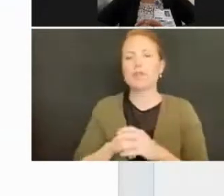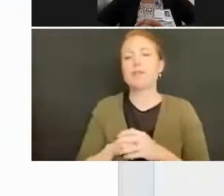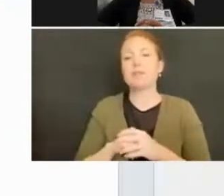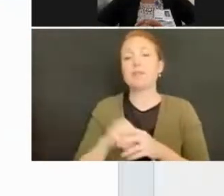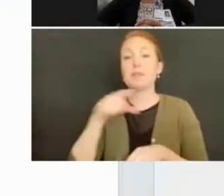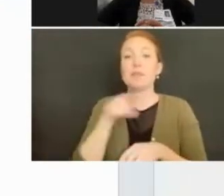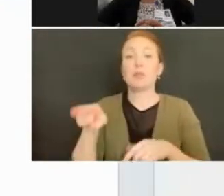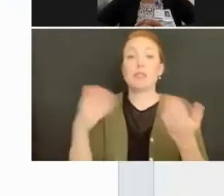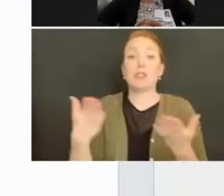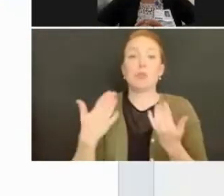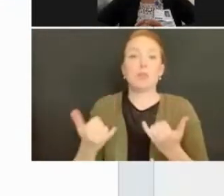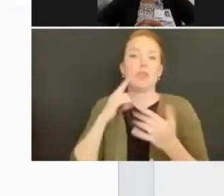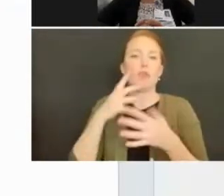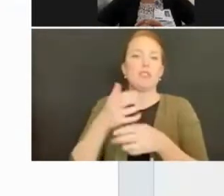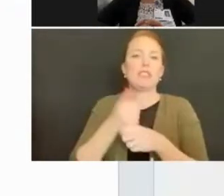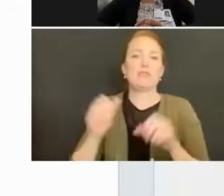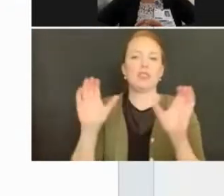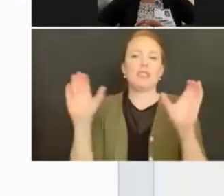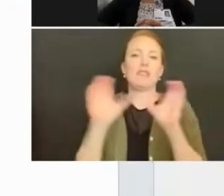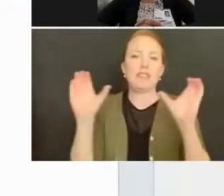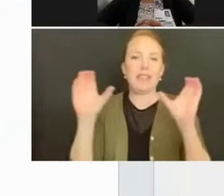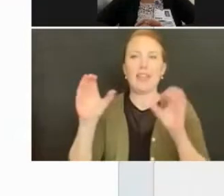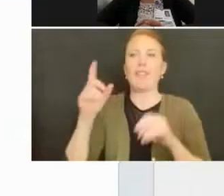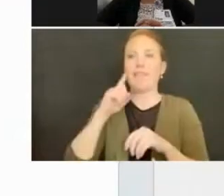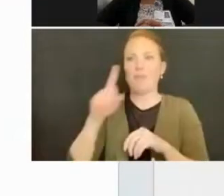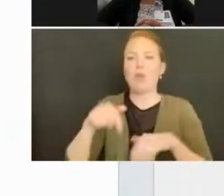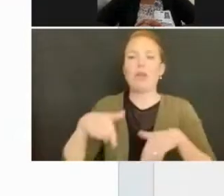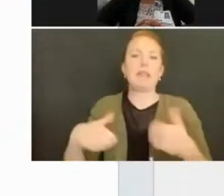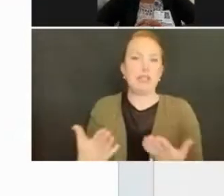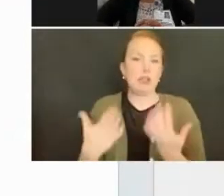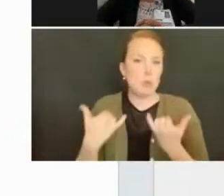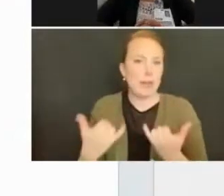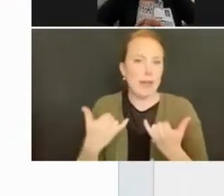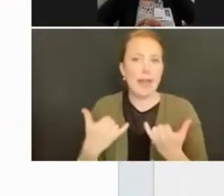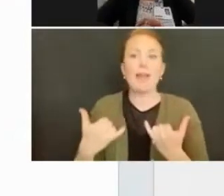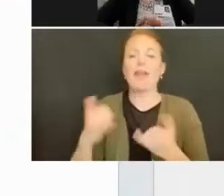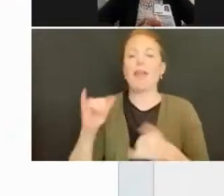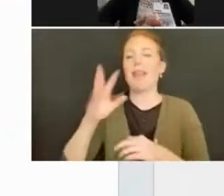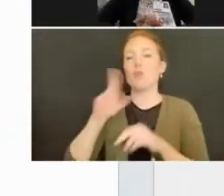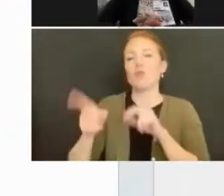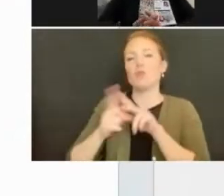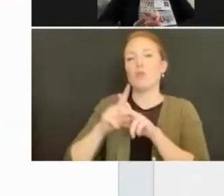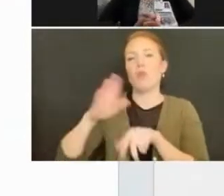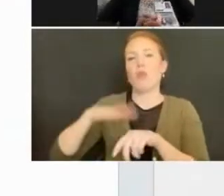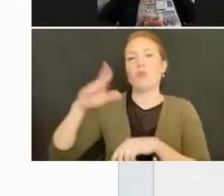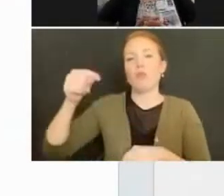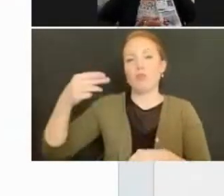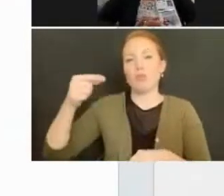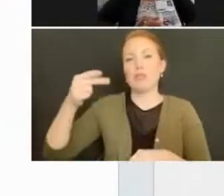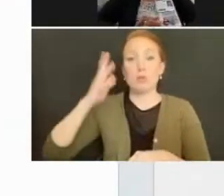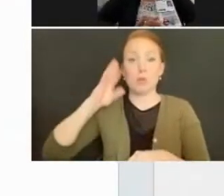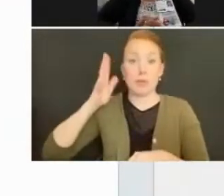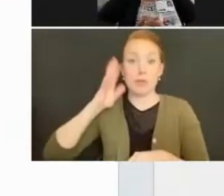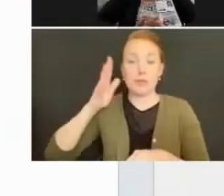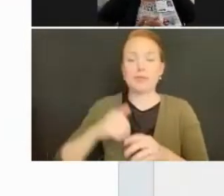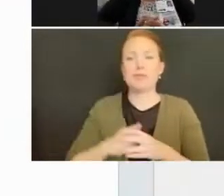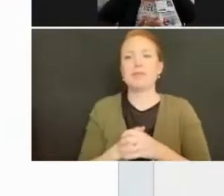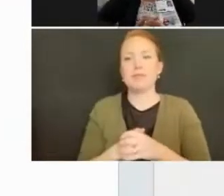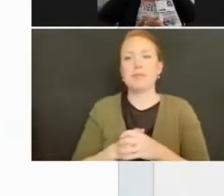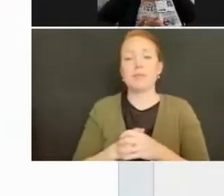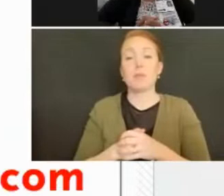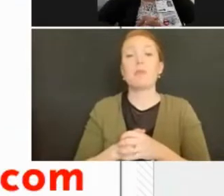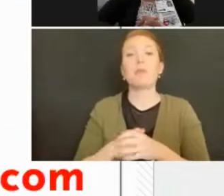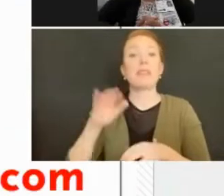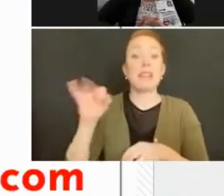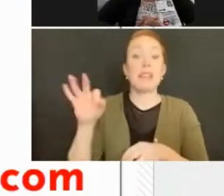be receiving a certificate for being present with us. That'll come to you on Thursday. Okay. And also, if